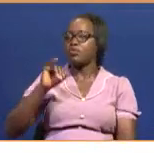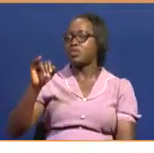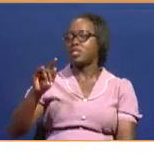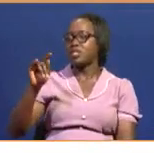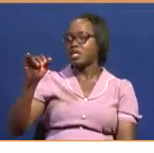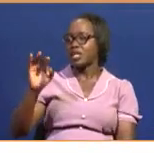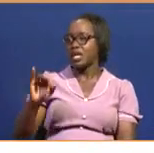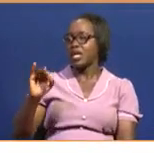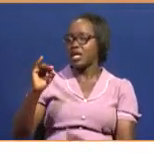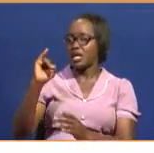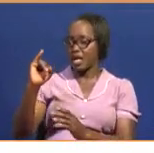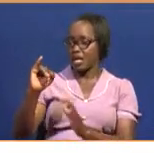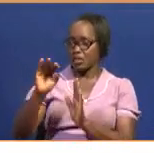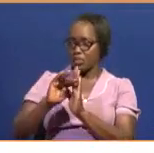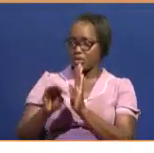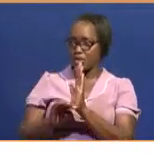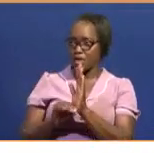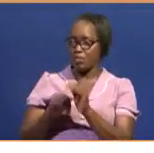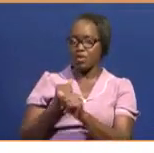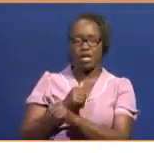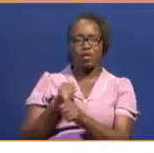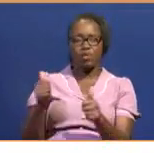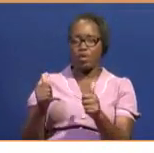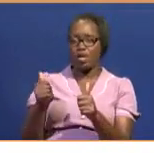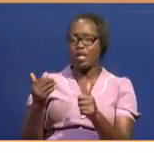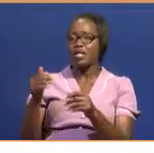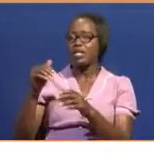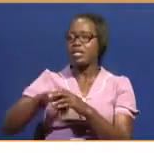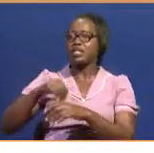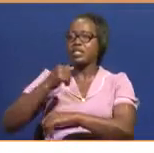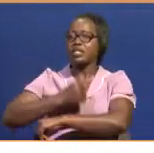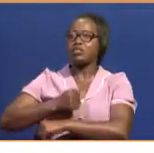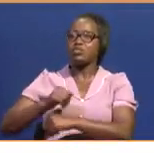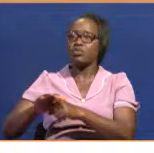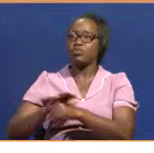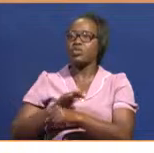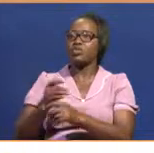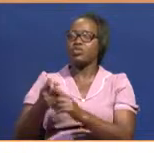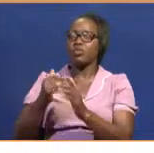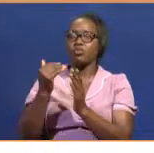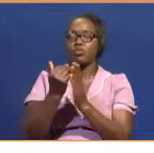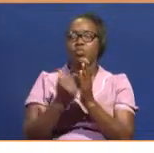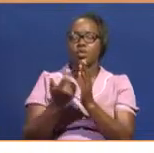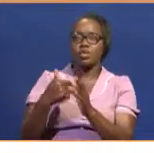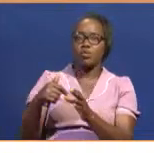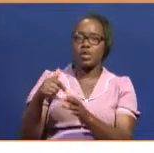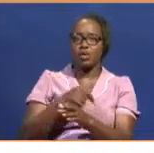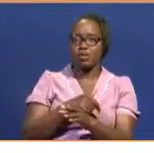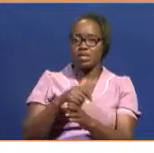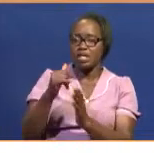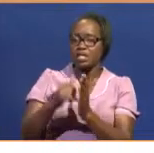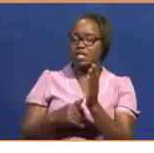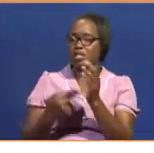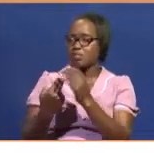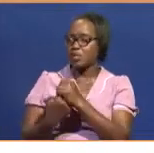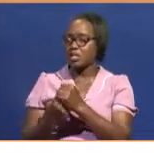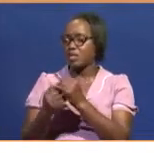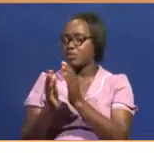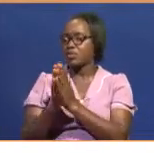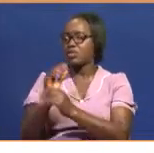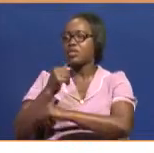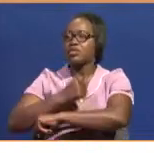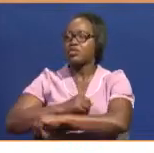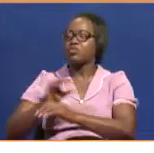program. So far we've done very well, because we go to inter-schools, most of the kids who play are from our program. So we just need to partner with schools,